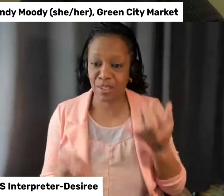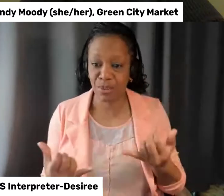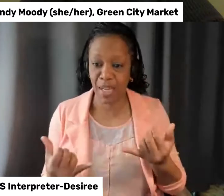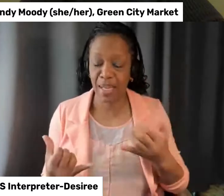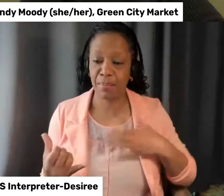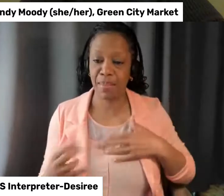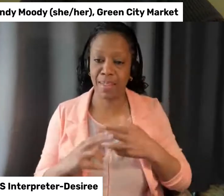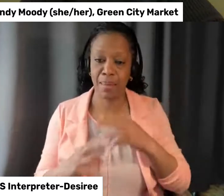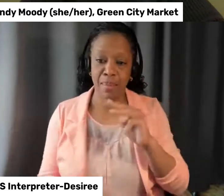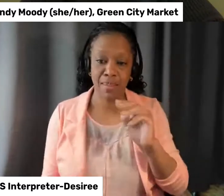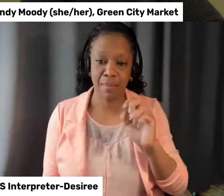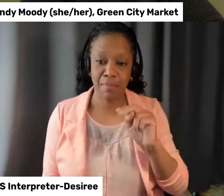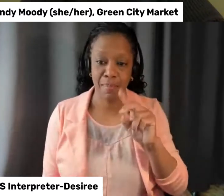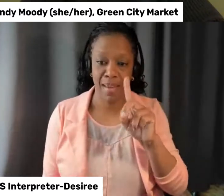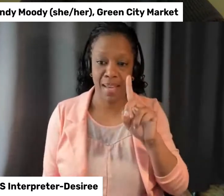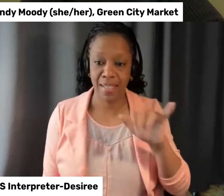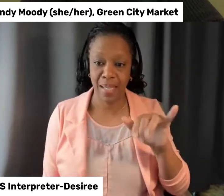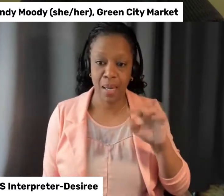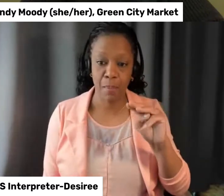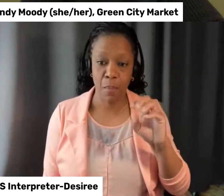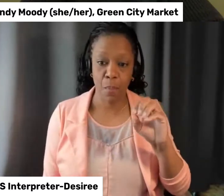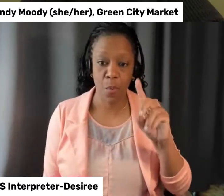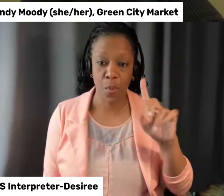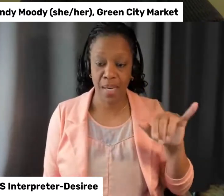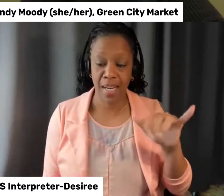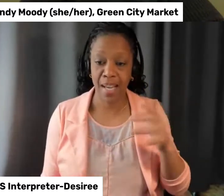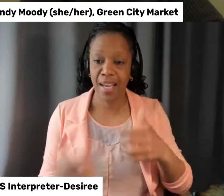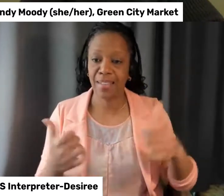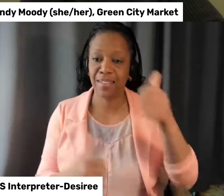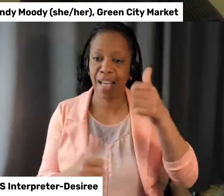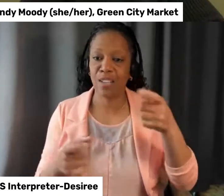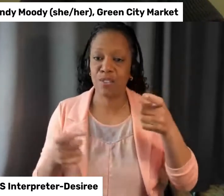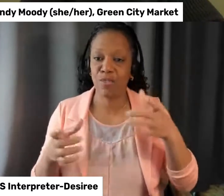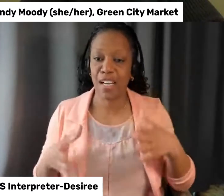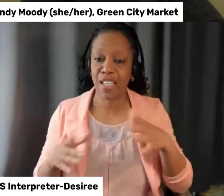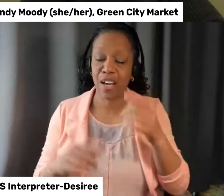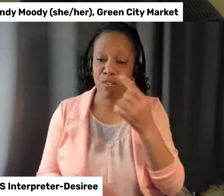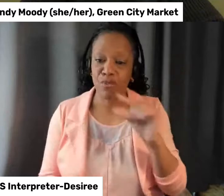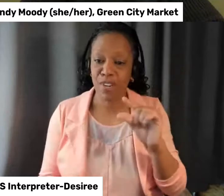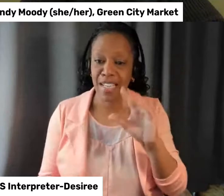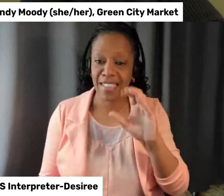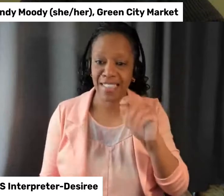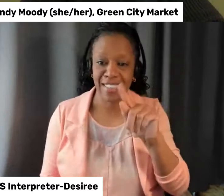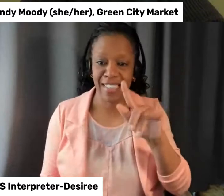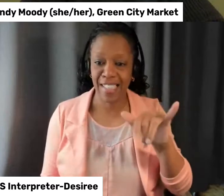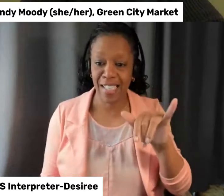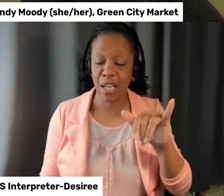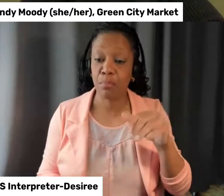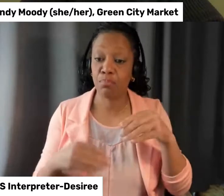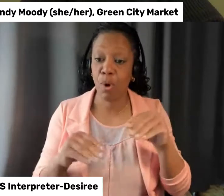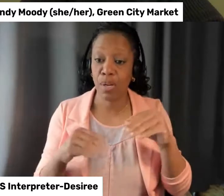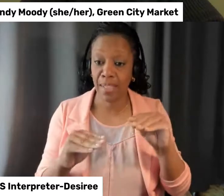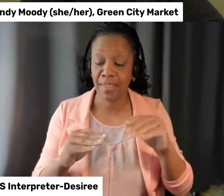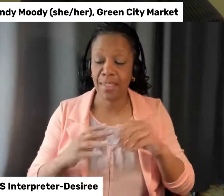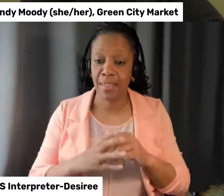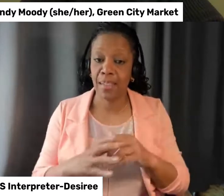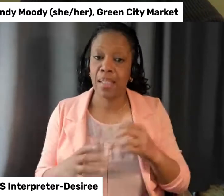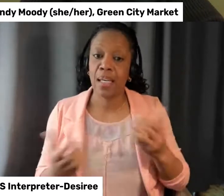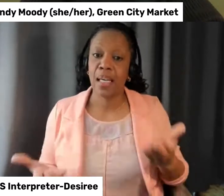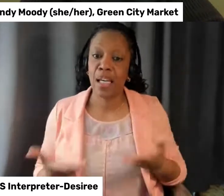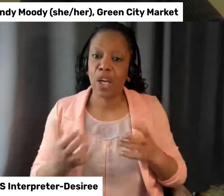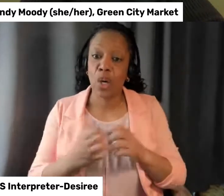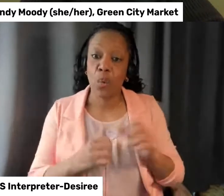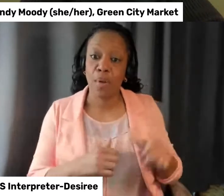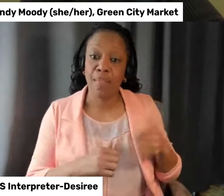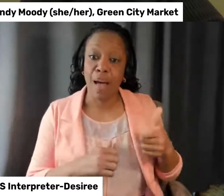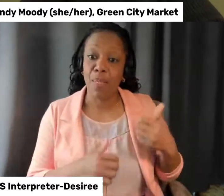Mandy Moody, and I am the Executive Director of Green City Market, here today with fellow members of the Chicago Farmers